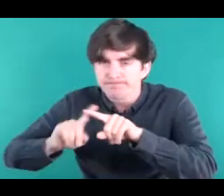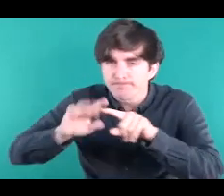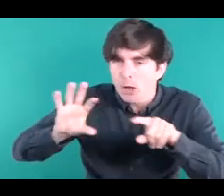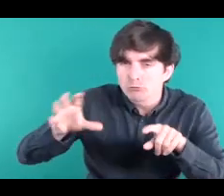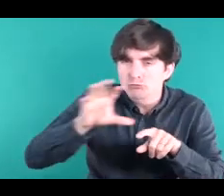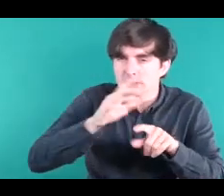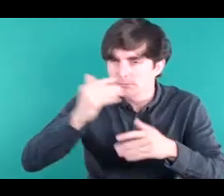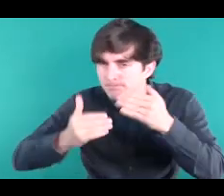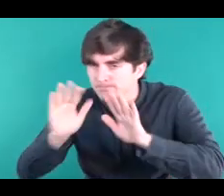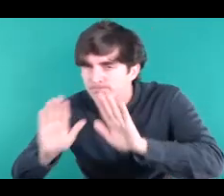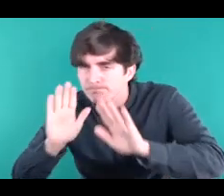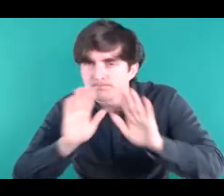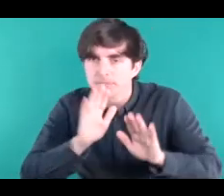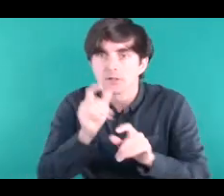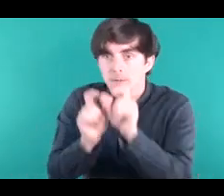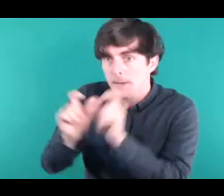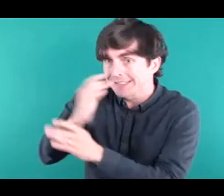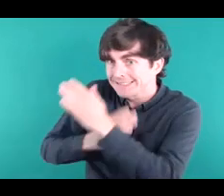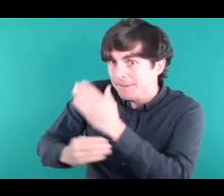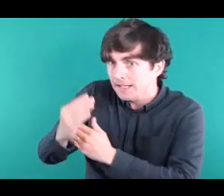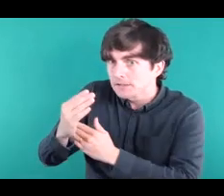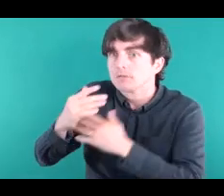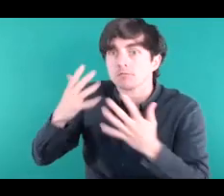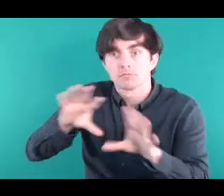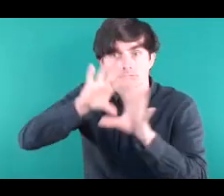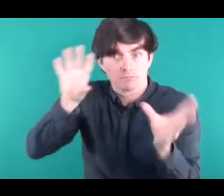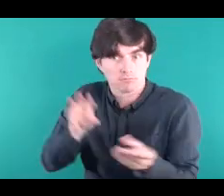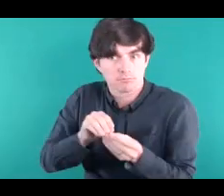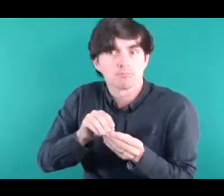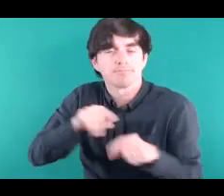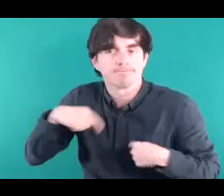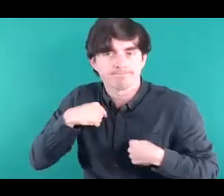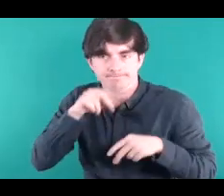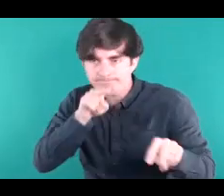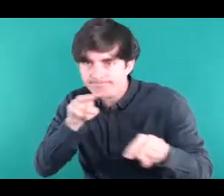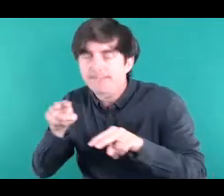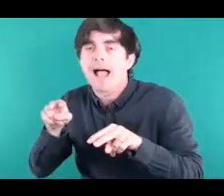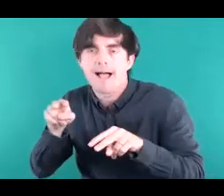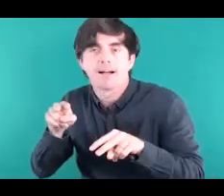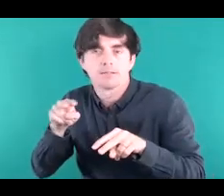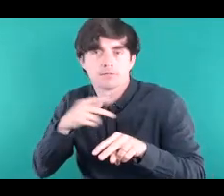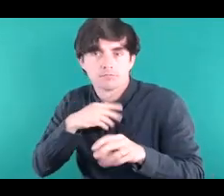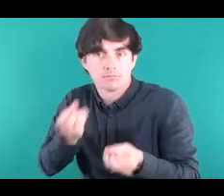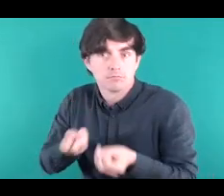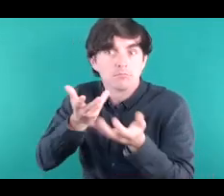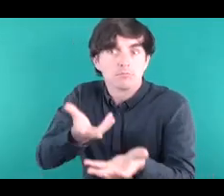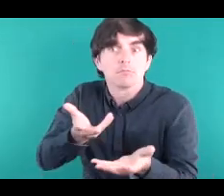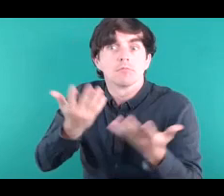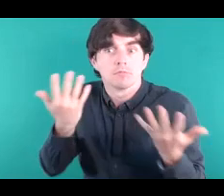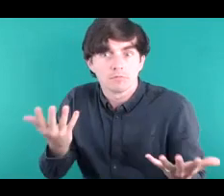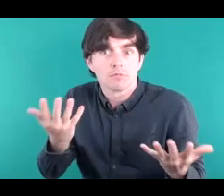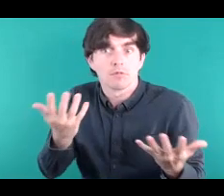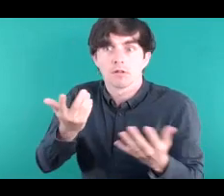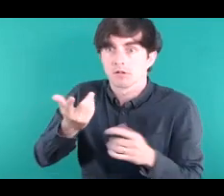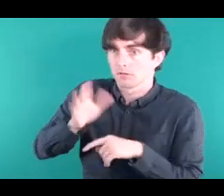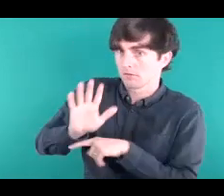system are in much better place to provide a response fast and